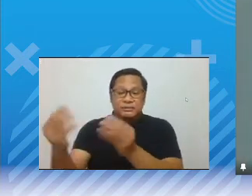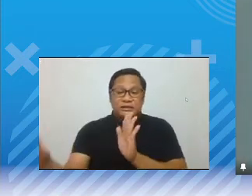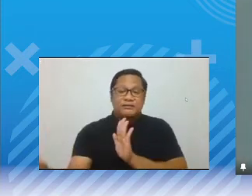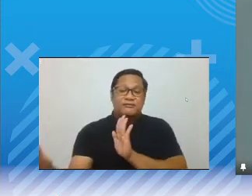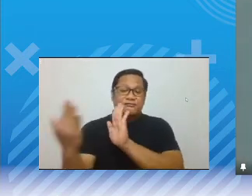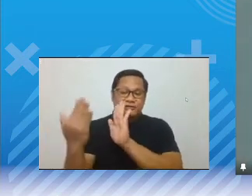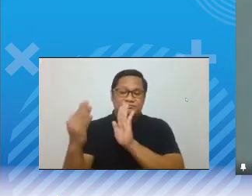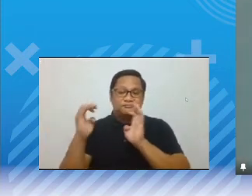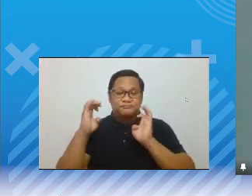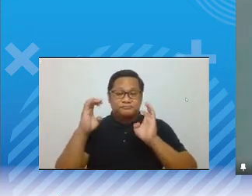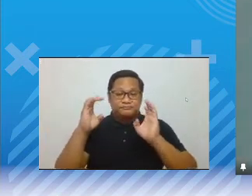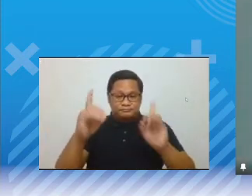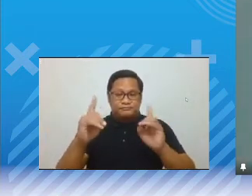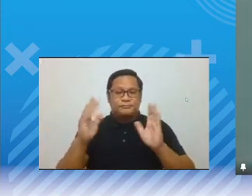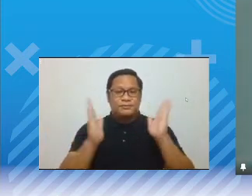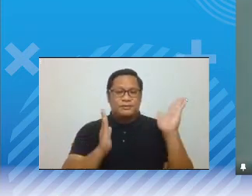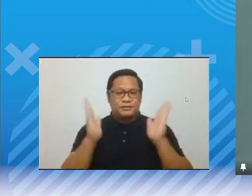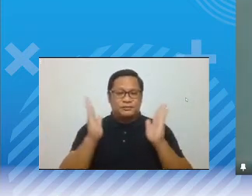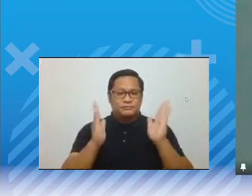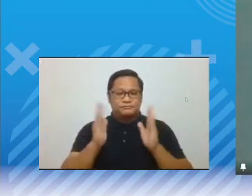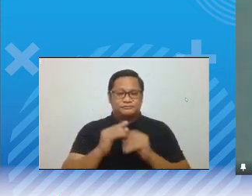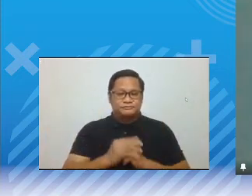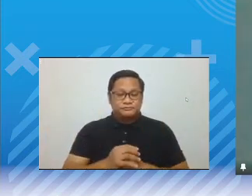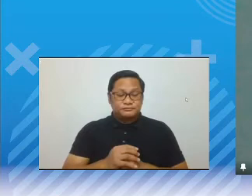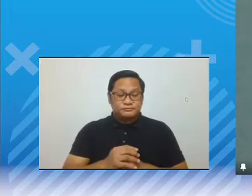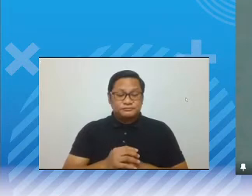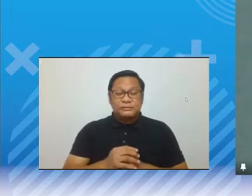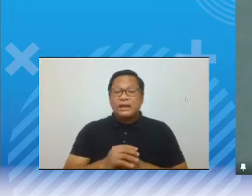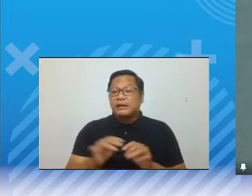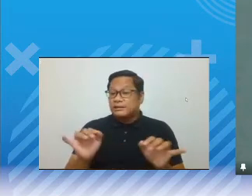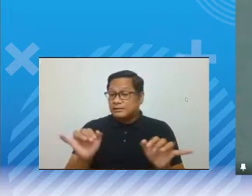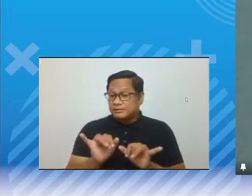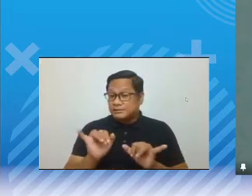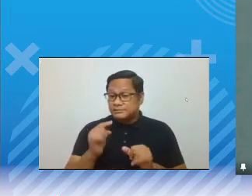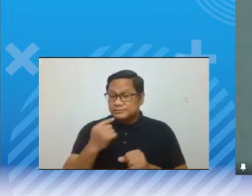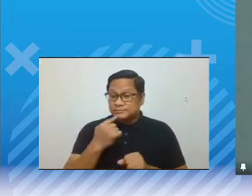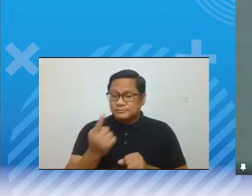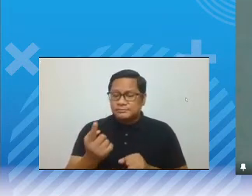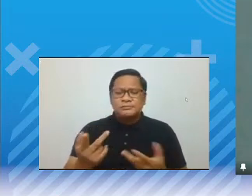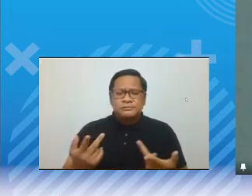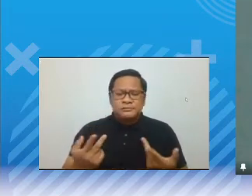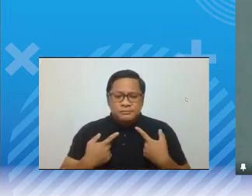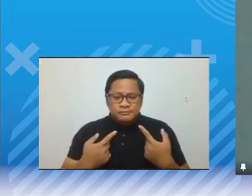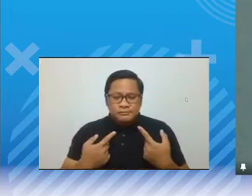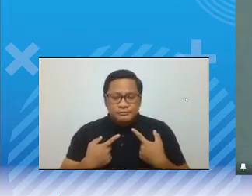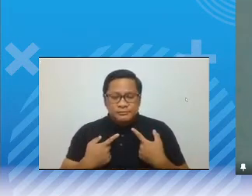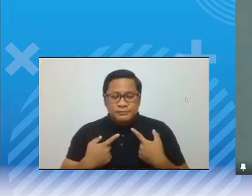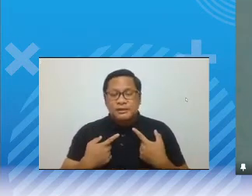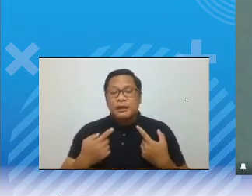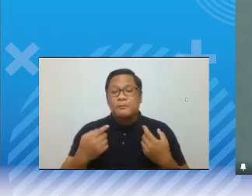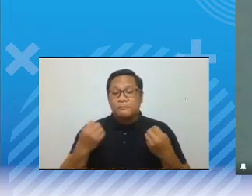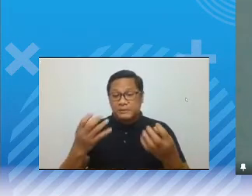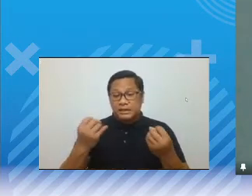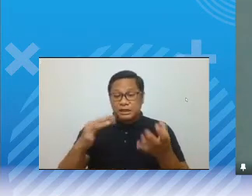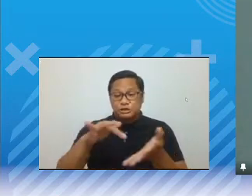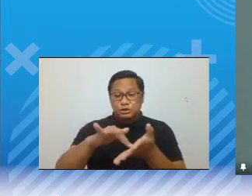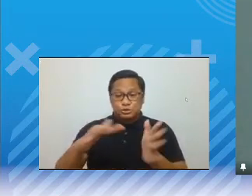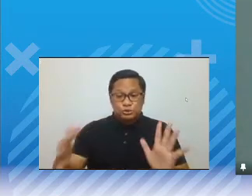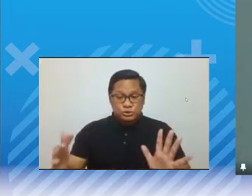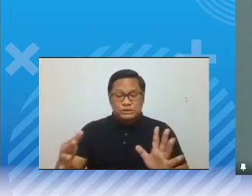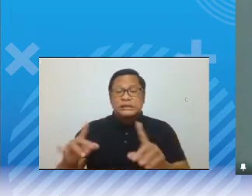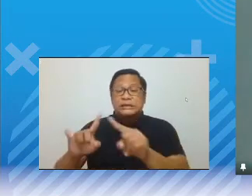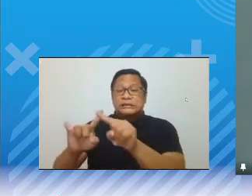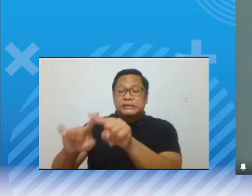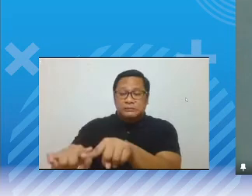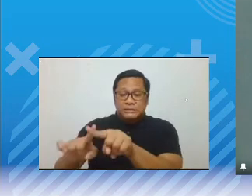education services. And then, nabanggit na rin po na meron pa rin mga, or most of our learners are dependent.